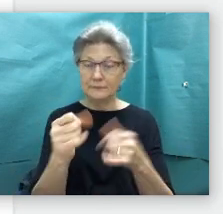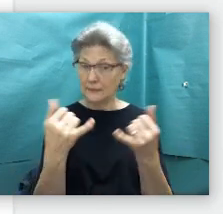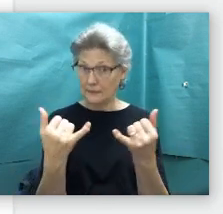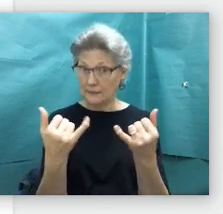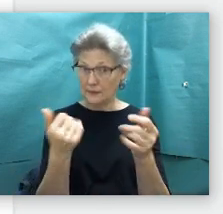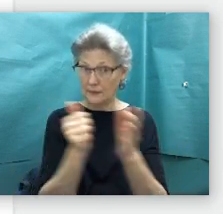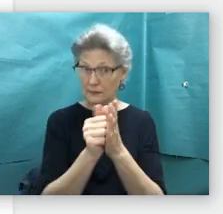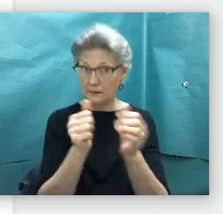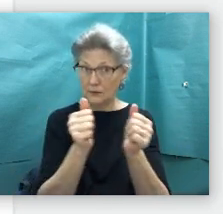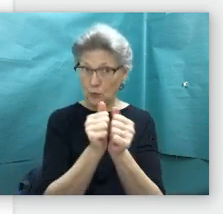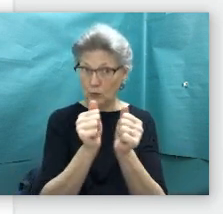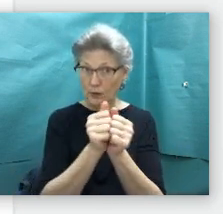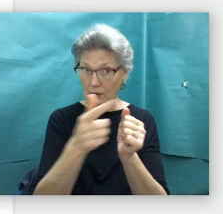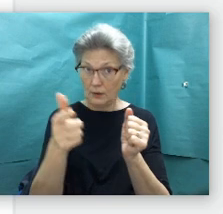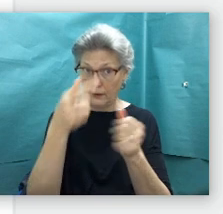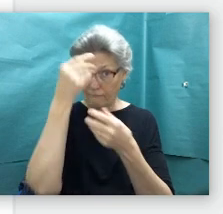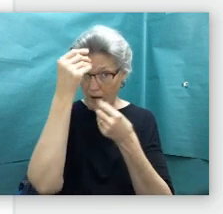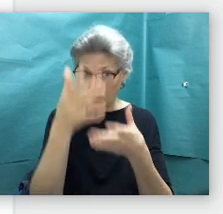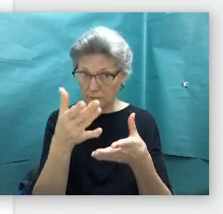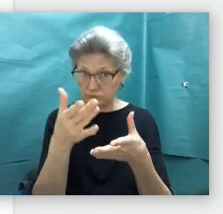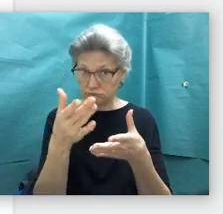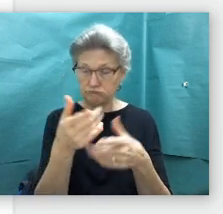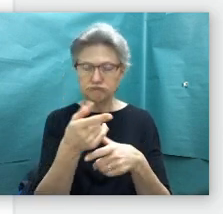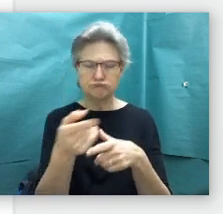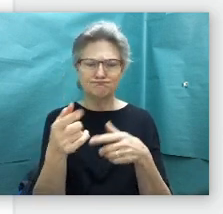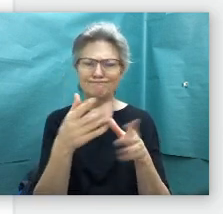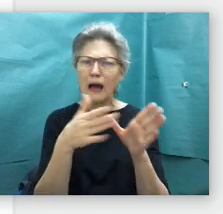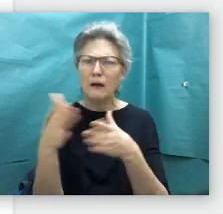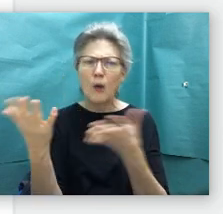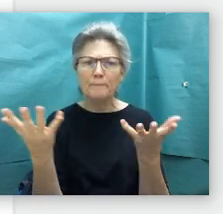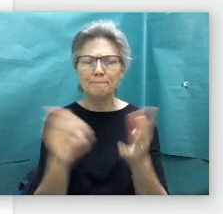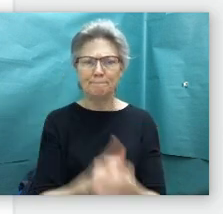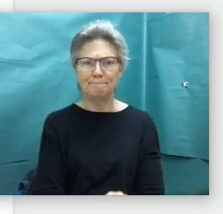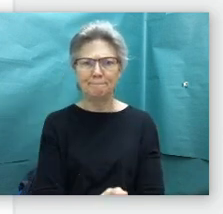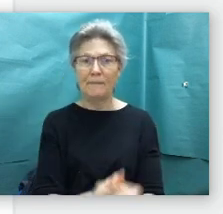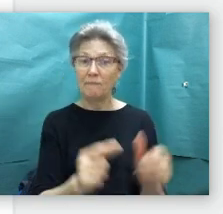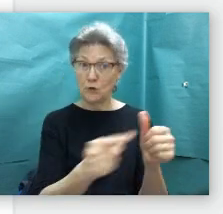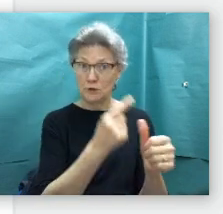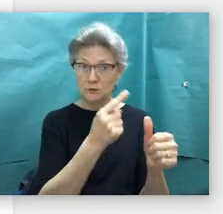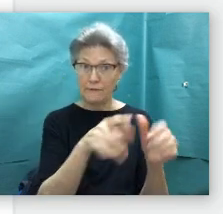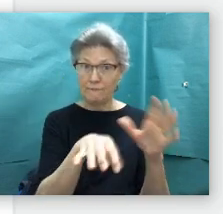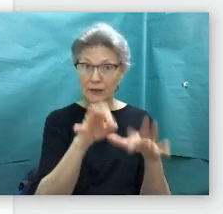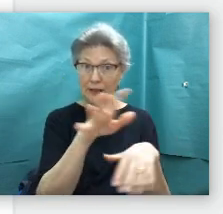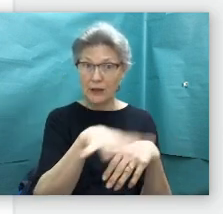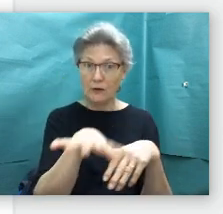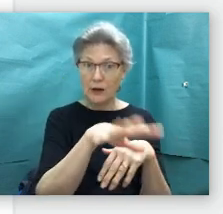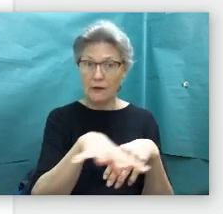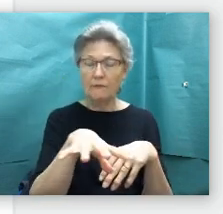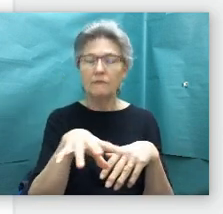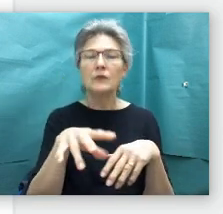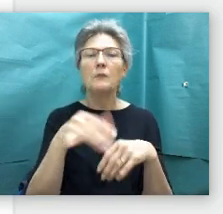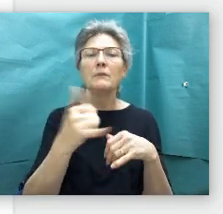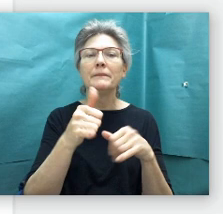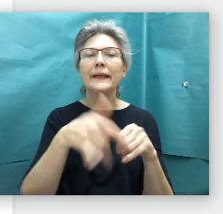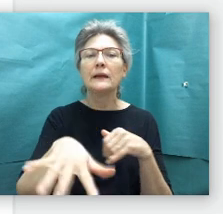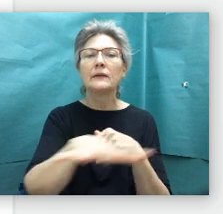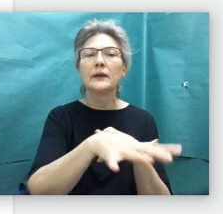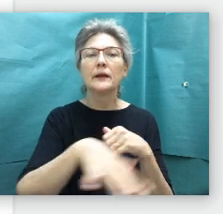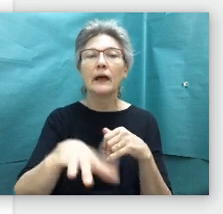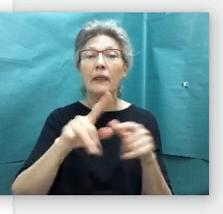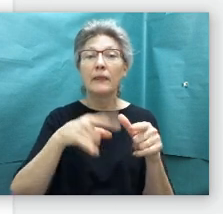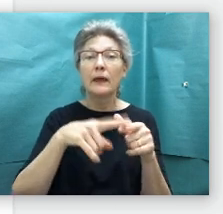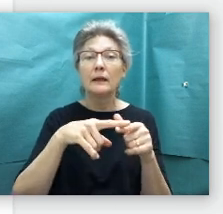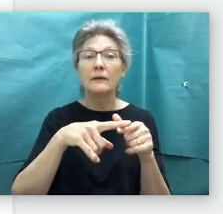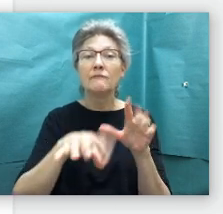Now, with this information, here's our plan. First, we're going to find the area of the playground.